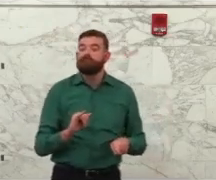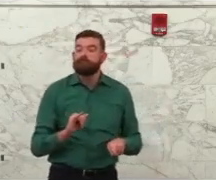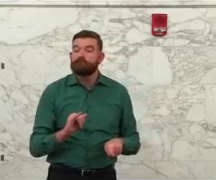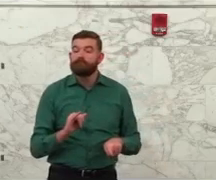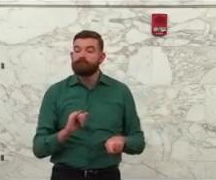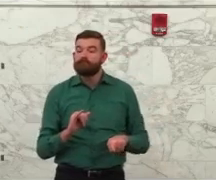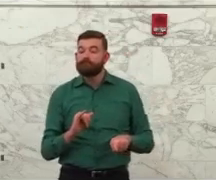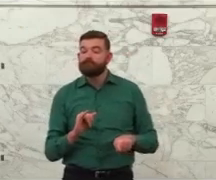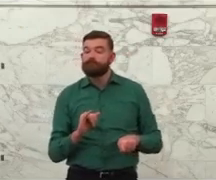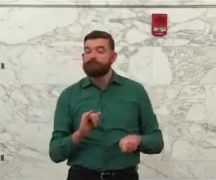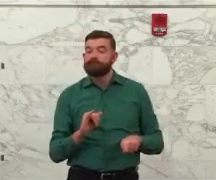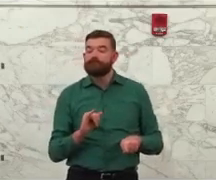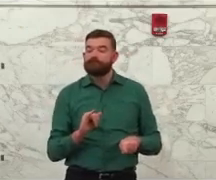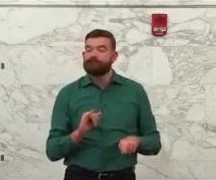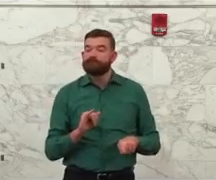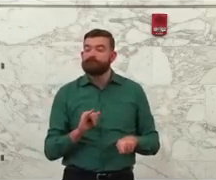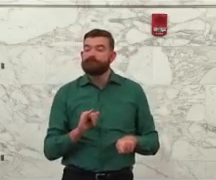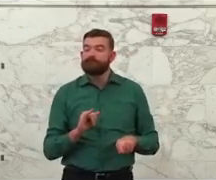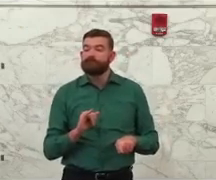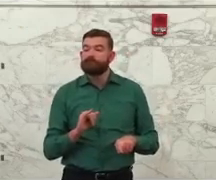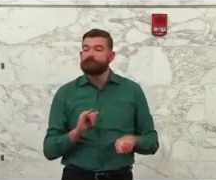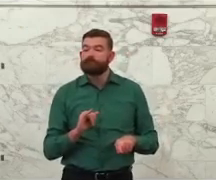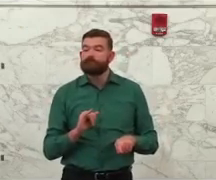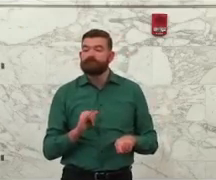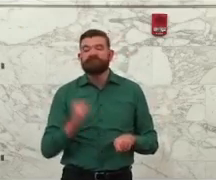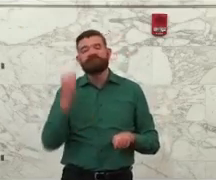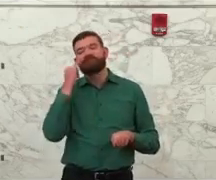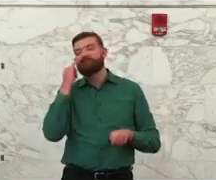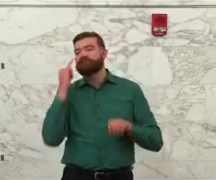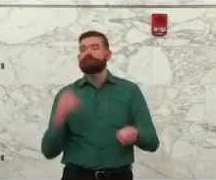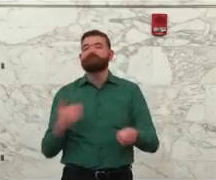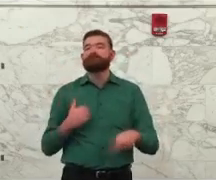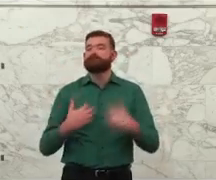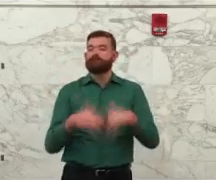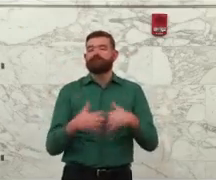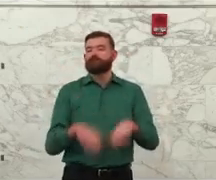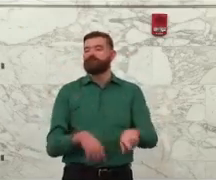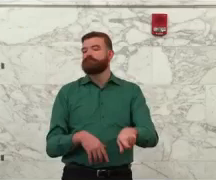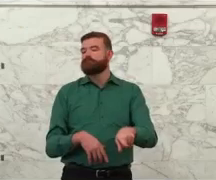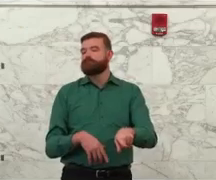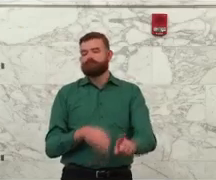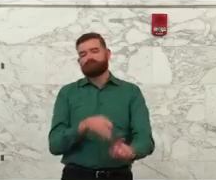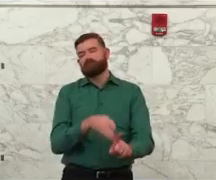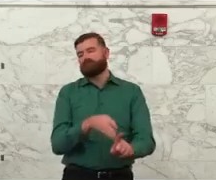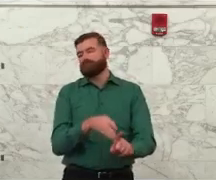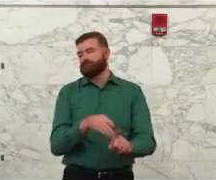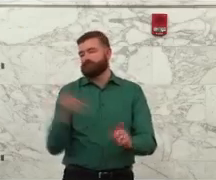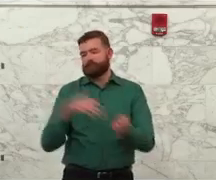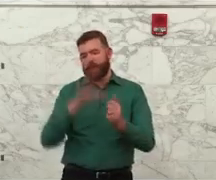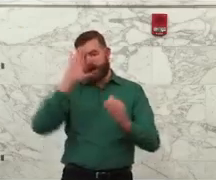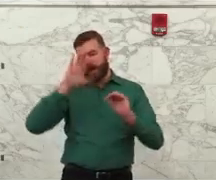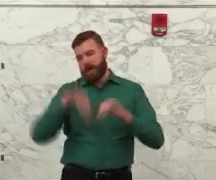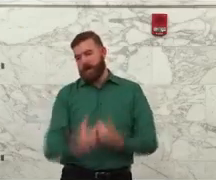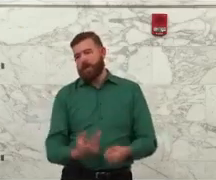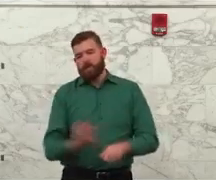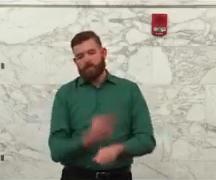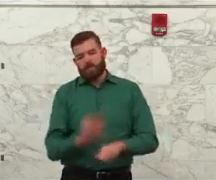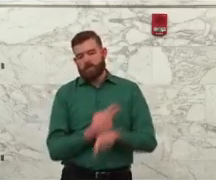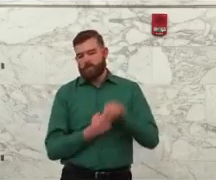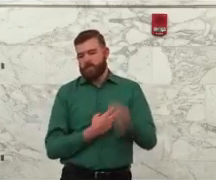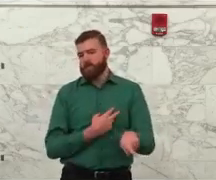they're used to a certain type, and we're really calling up any ventilator, and there's all different